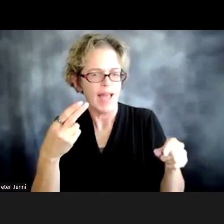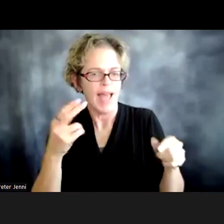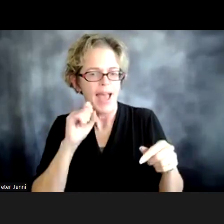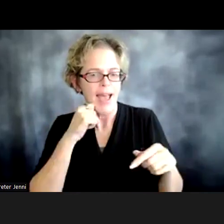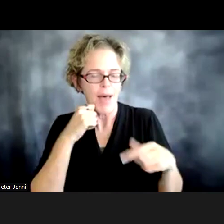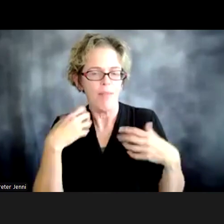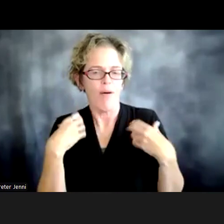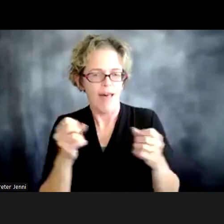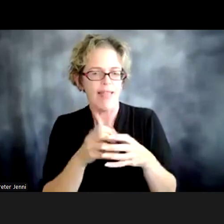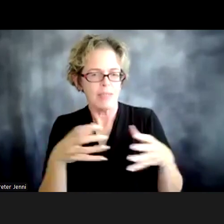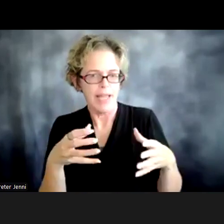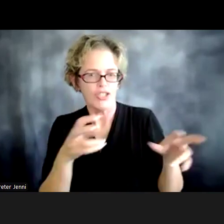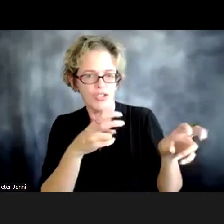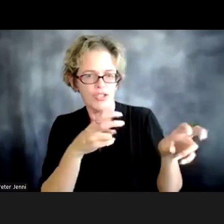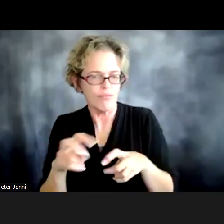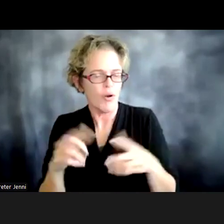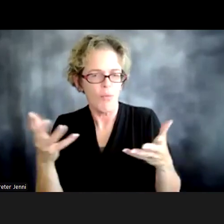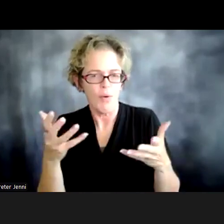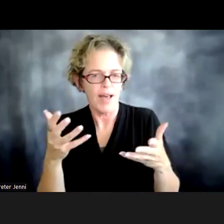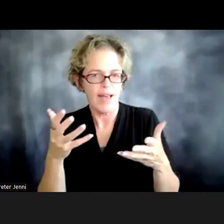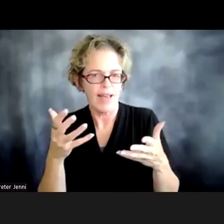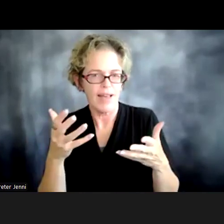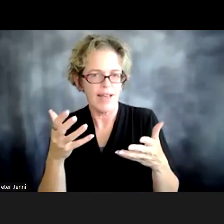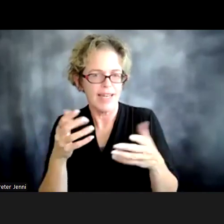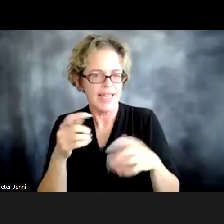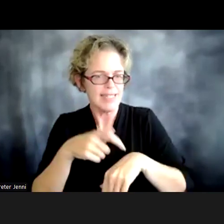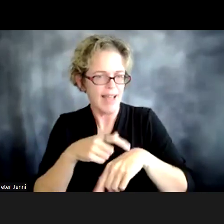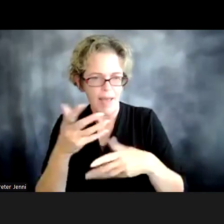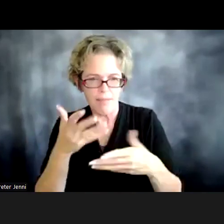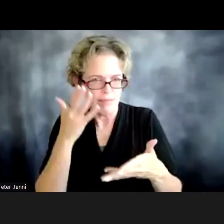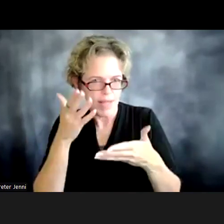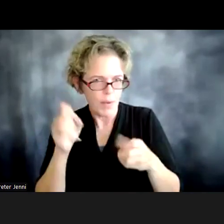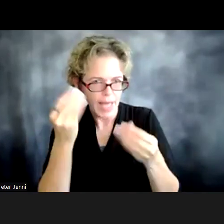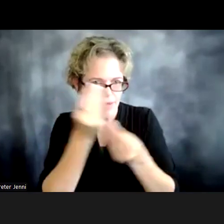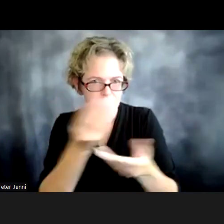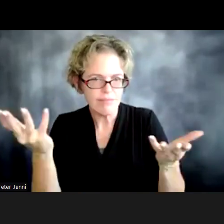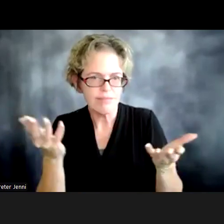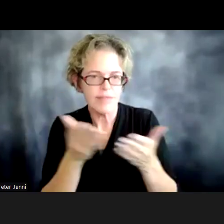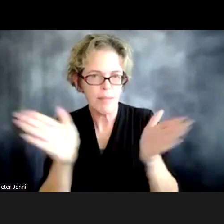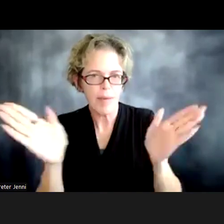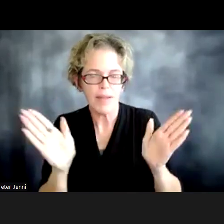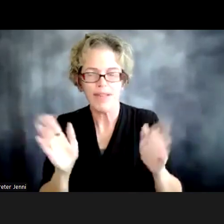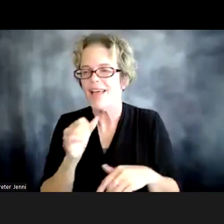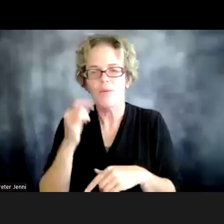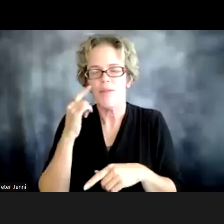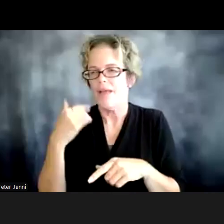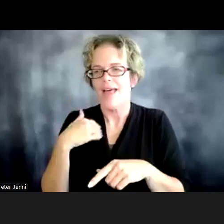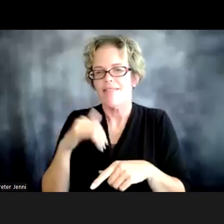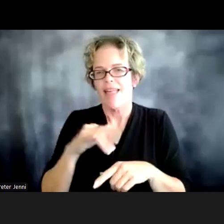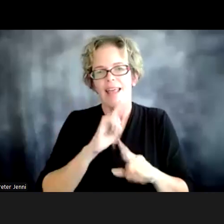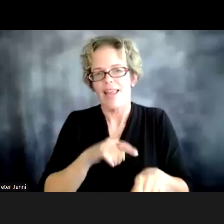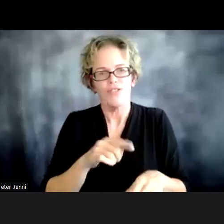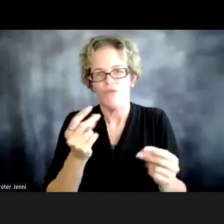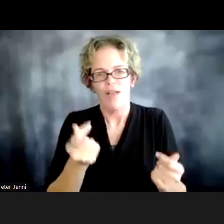or what is the timeline for sharing that information publicly? Again, I'm not sure that we have that answer right away, Sheldon, so